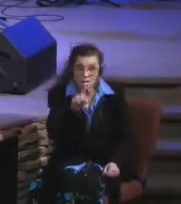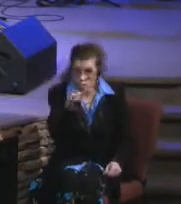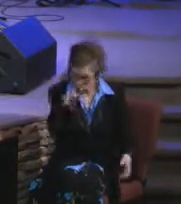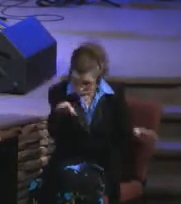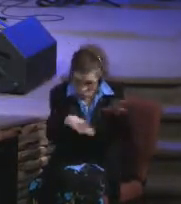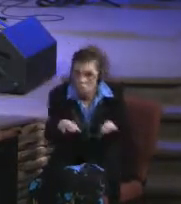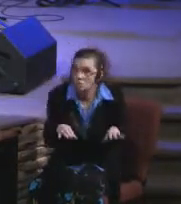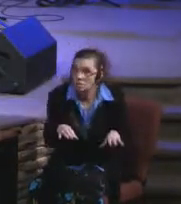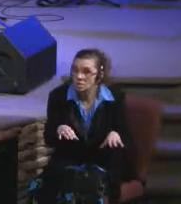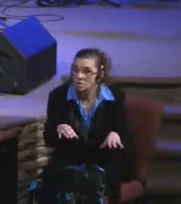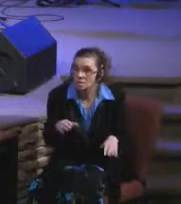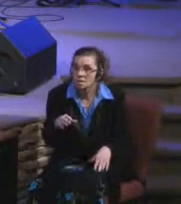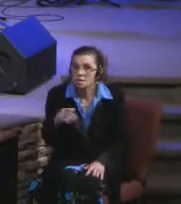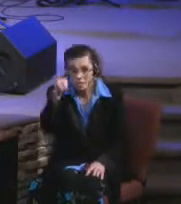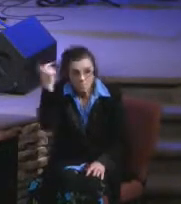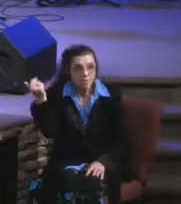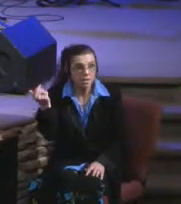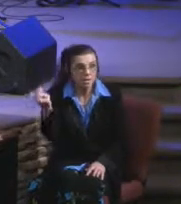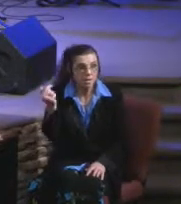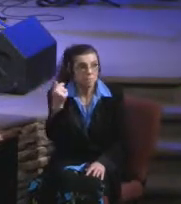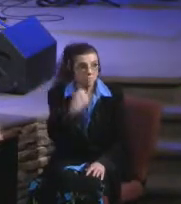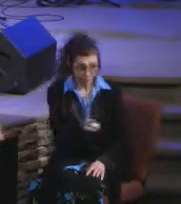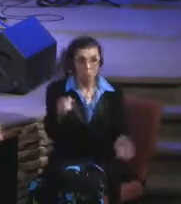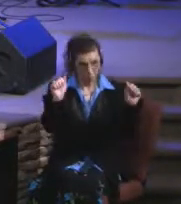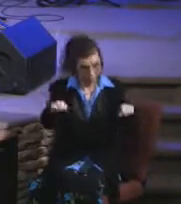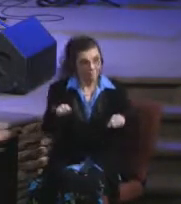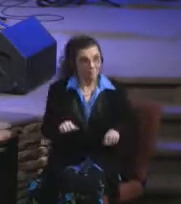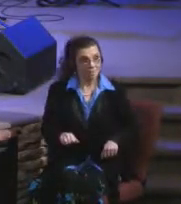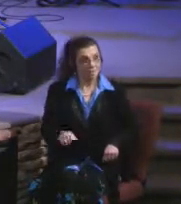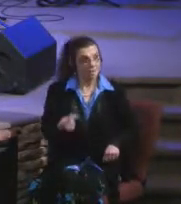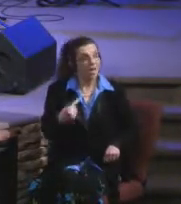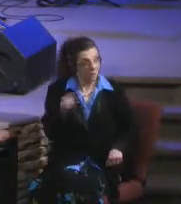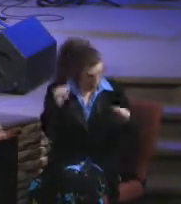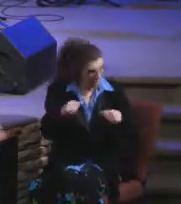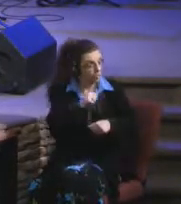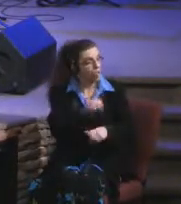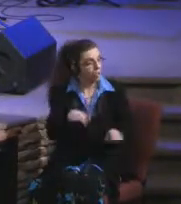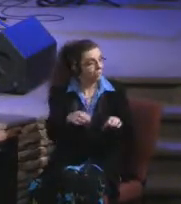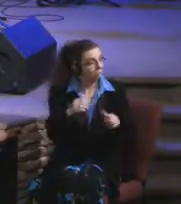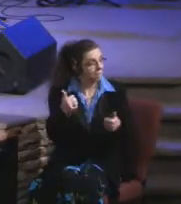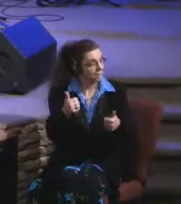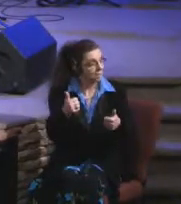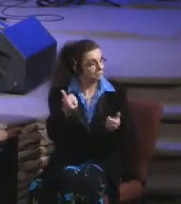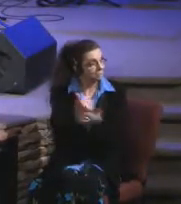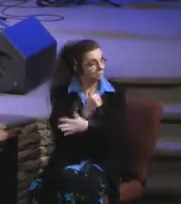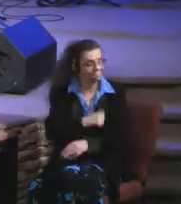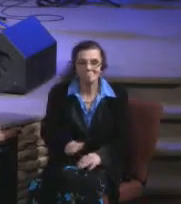it, it's because we can and because we're able to do it. Amen?